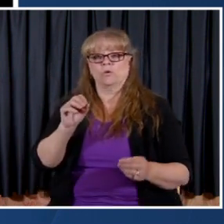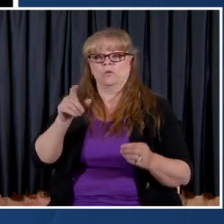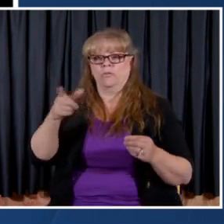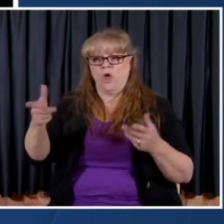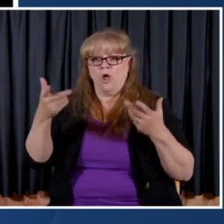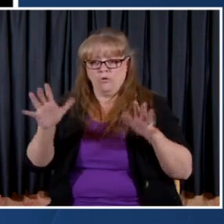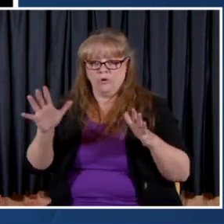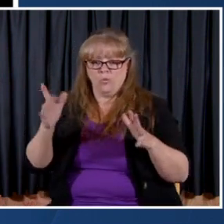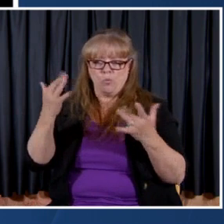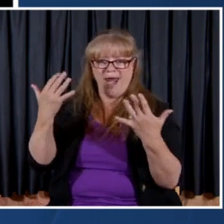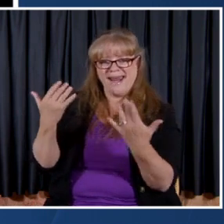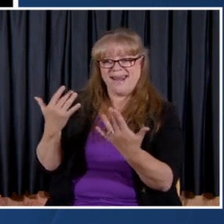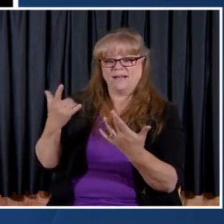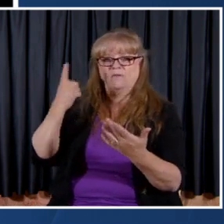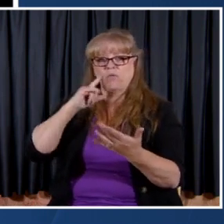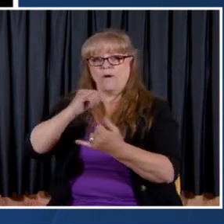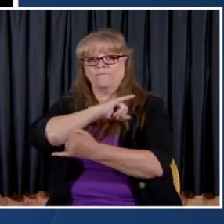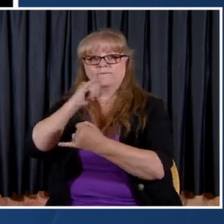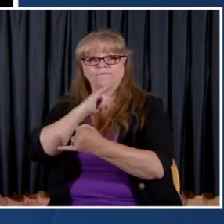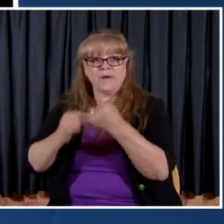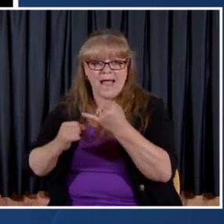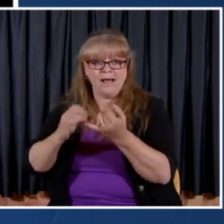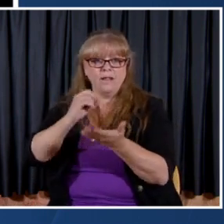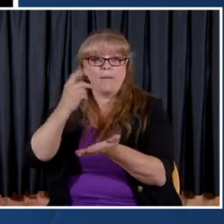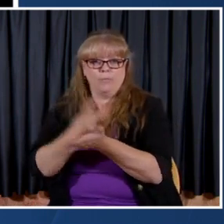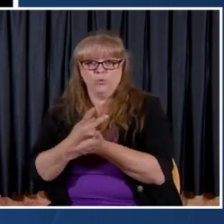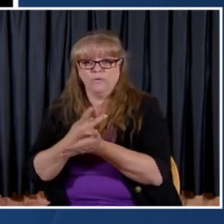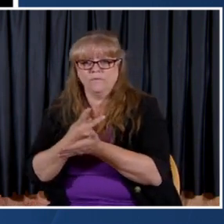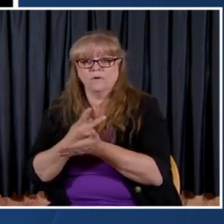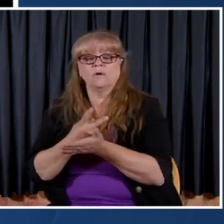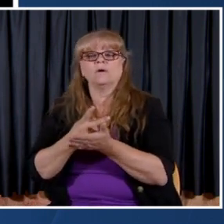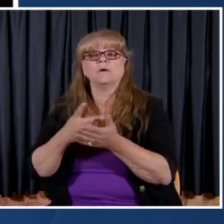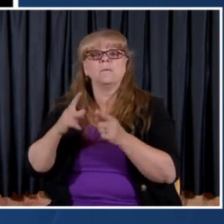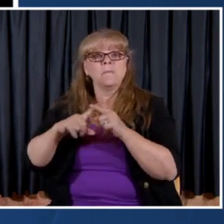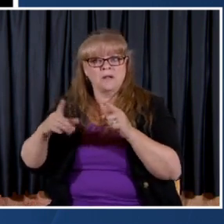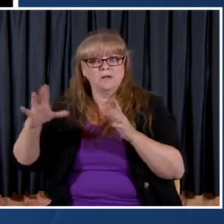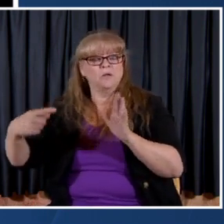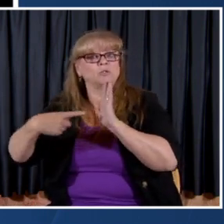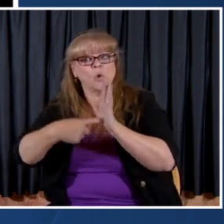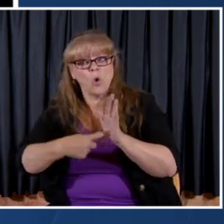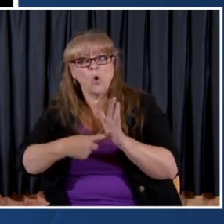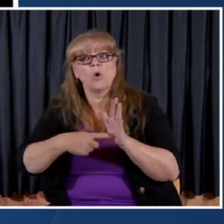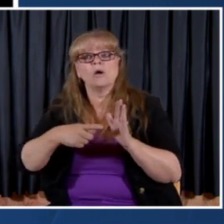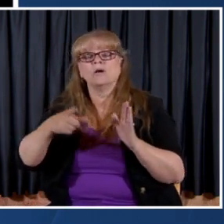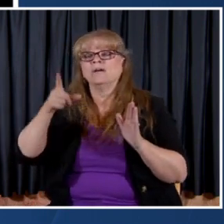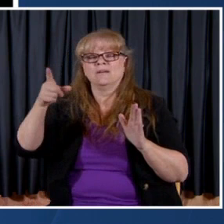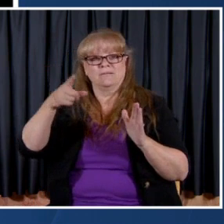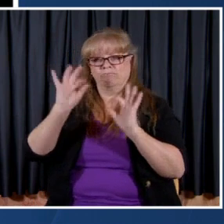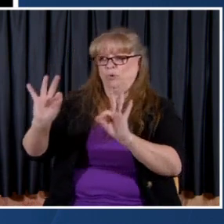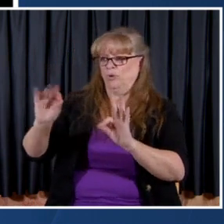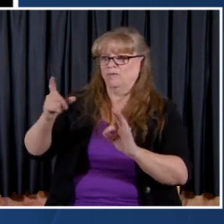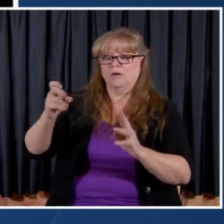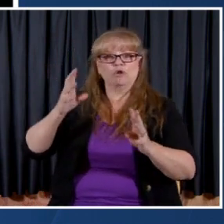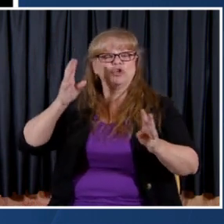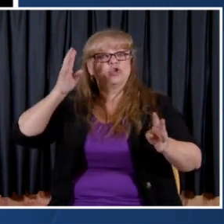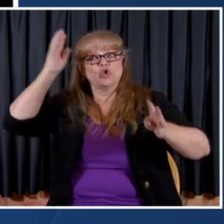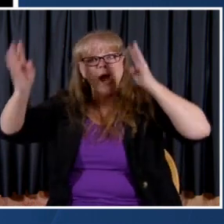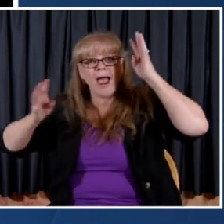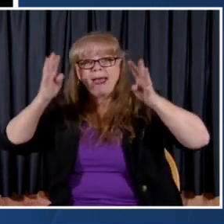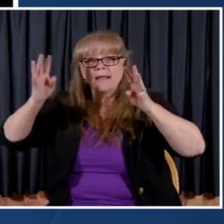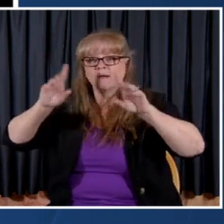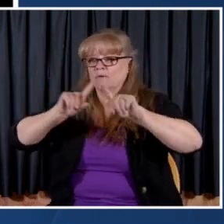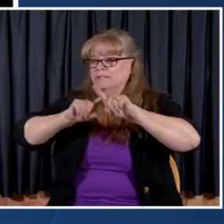way because of the dangers of this virus. And thinking while honoring the rite of passage of our high school